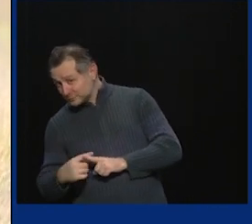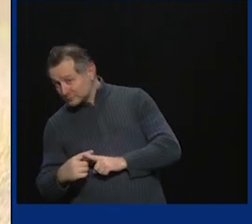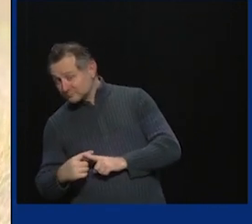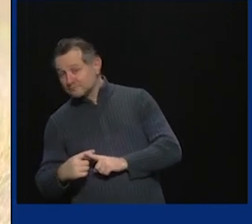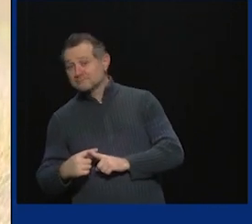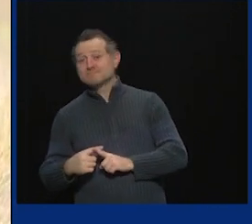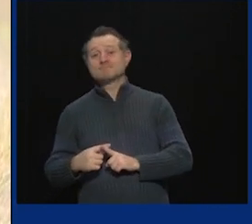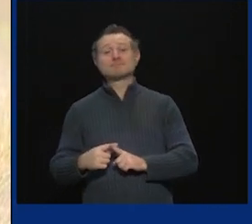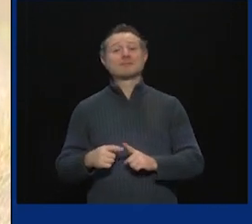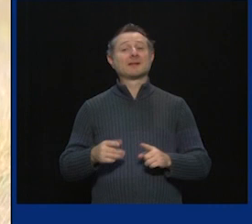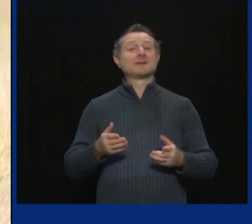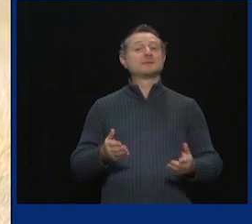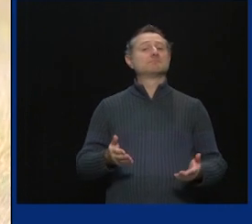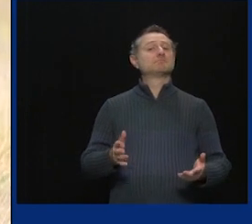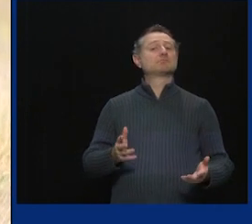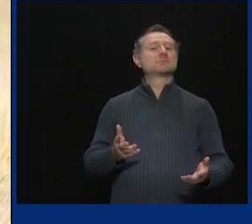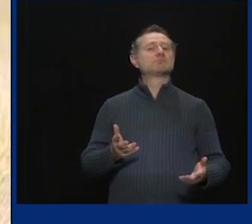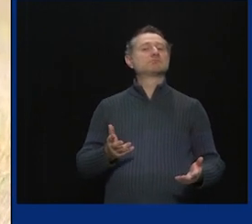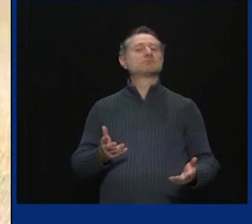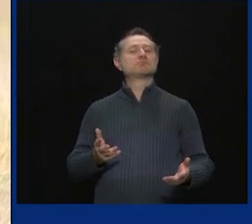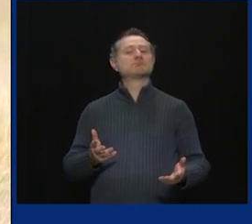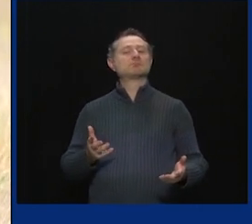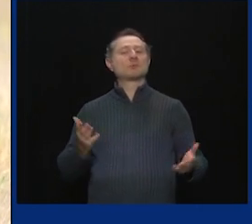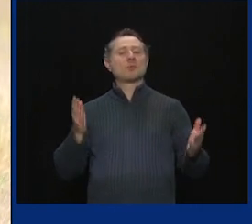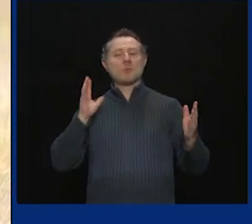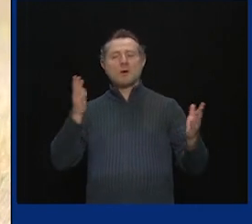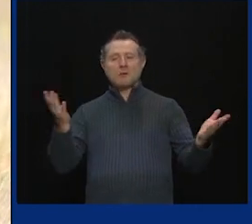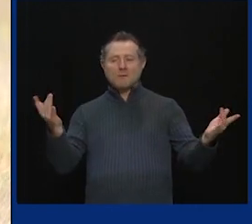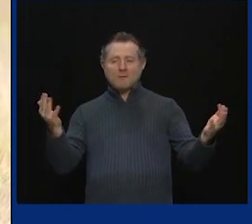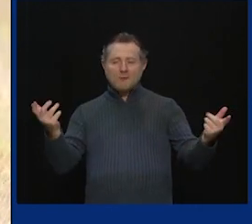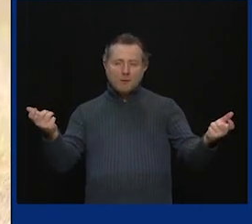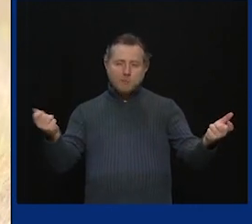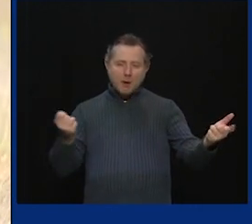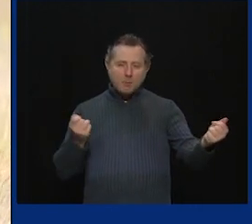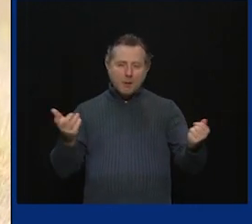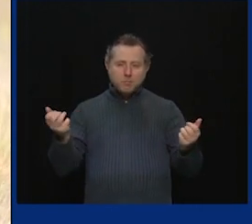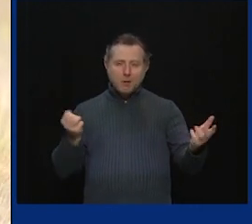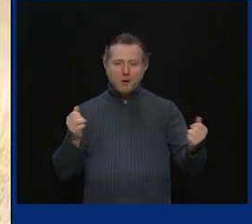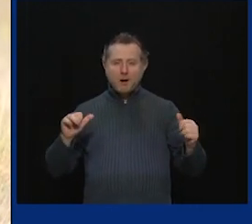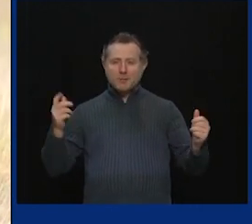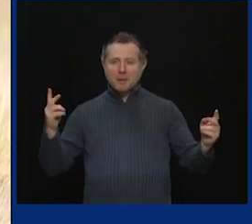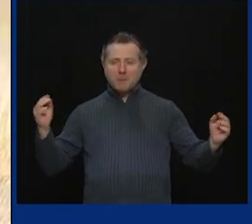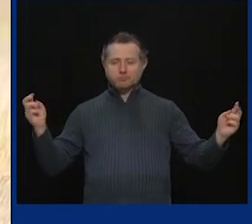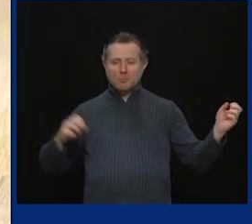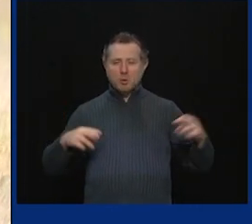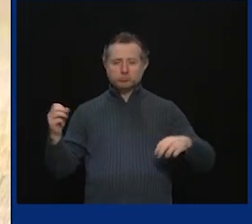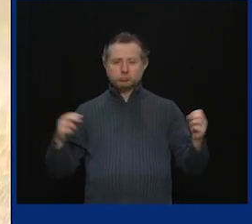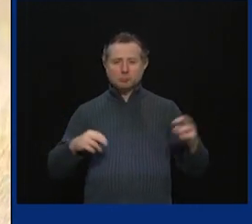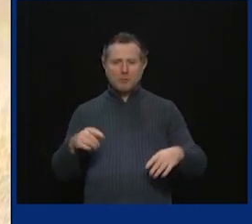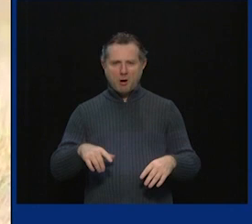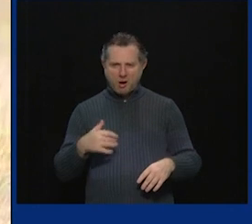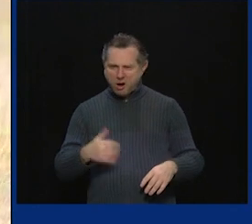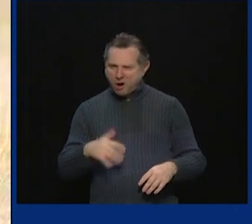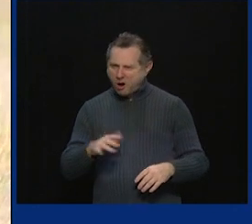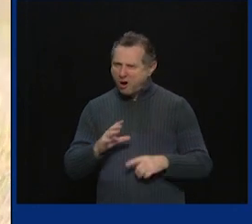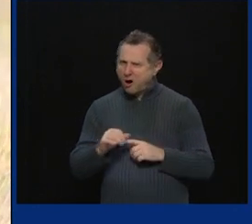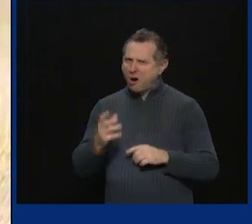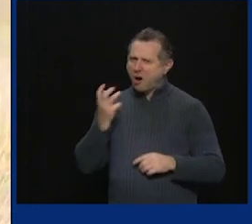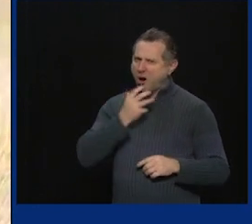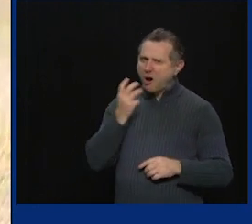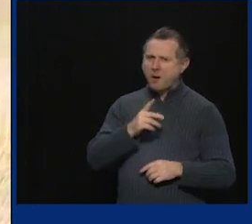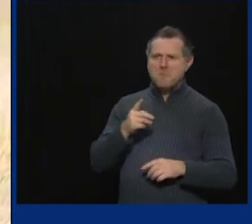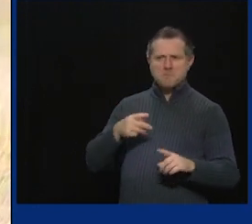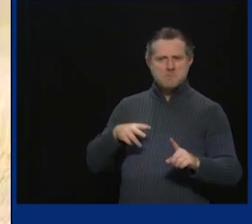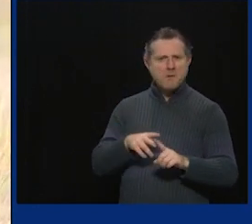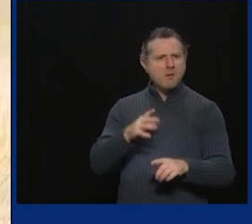people to want to come here, to say, yes, Plug Power, they're really smart, they're successful, and what do they know that we need to